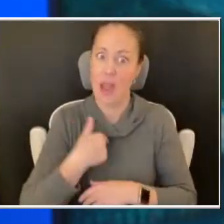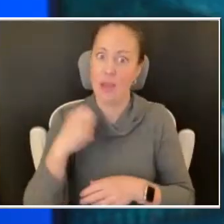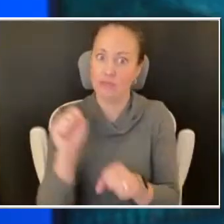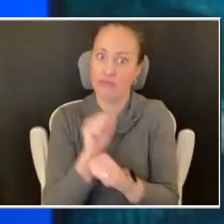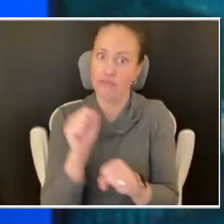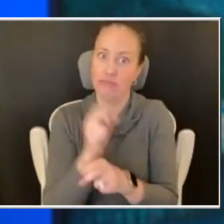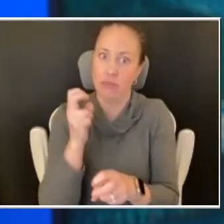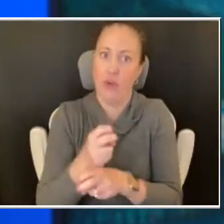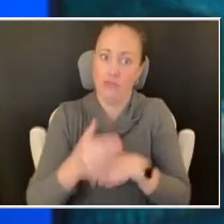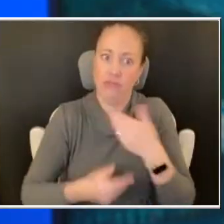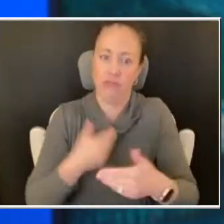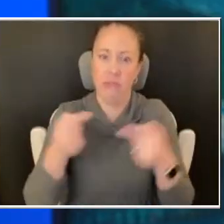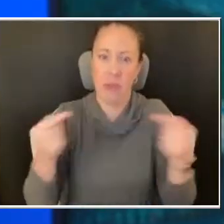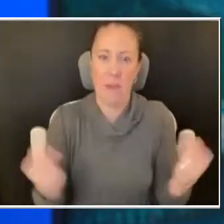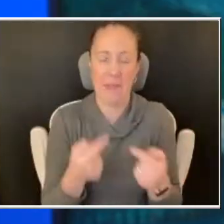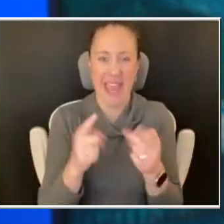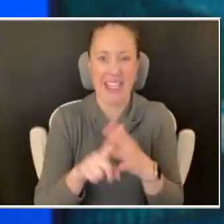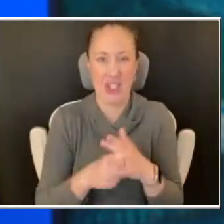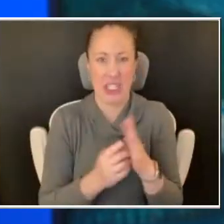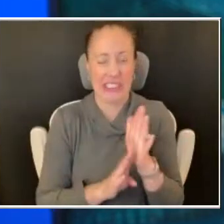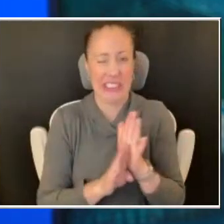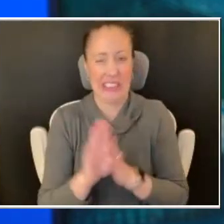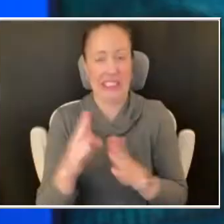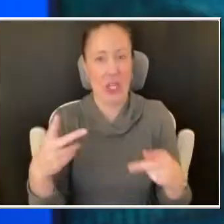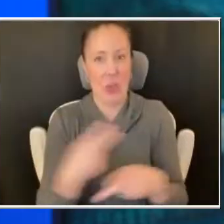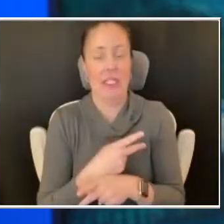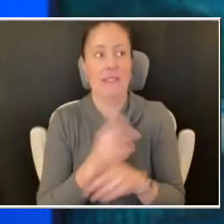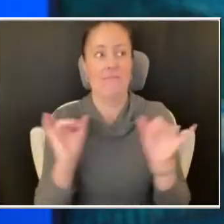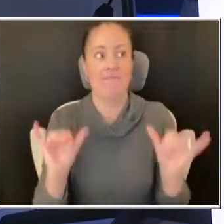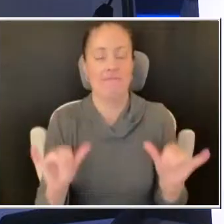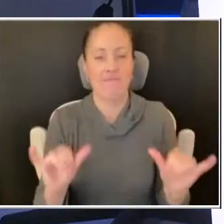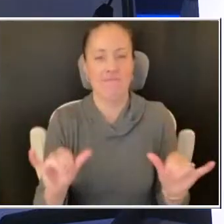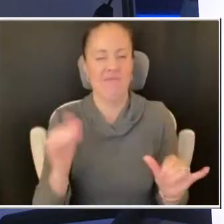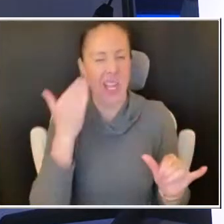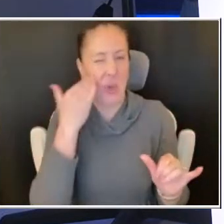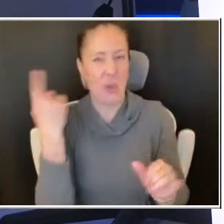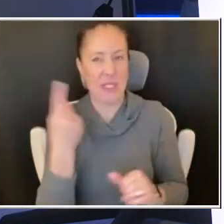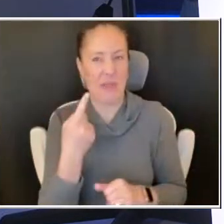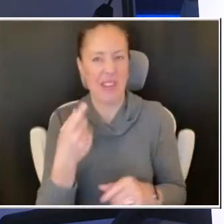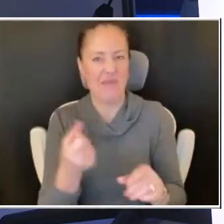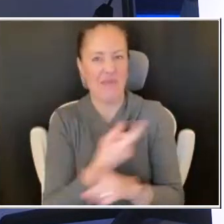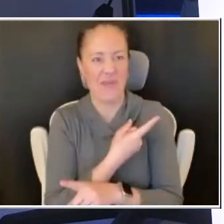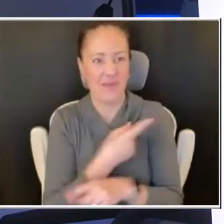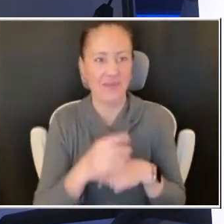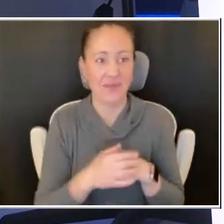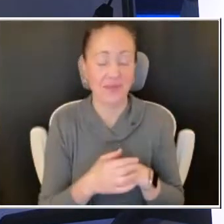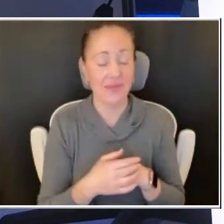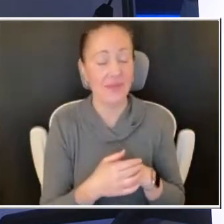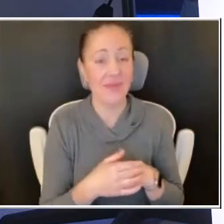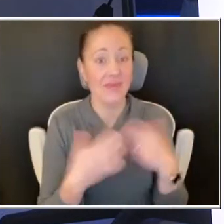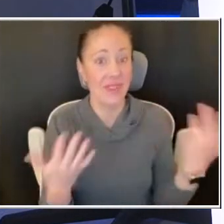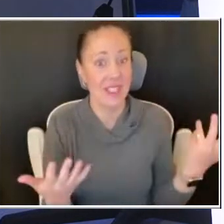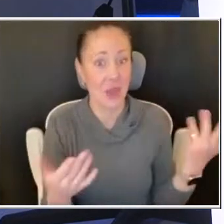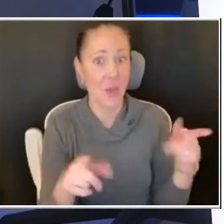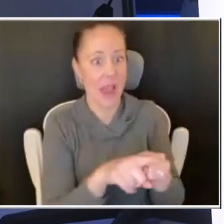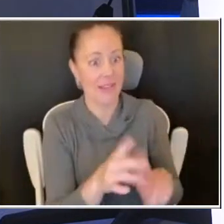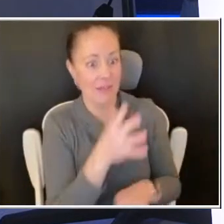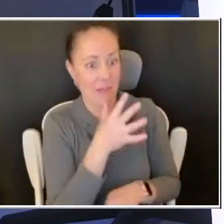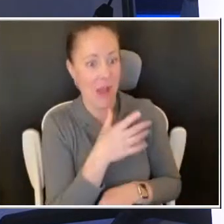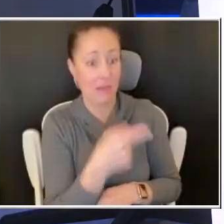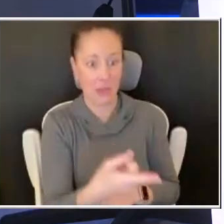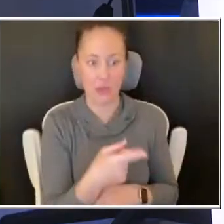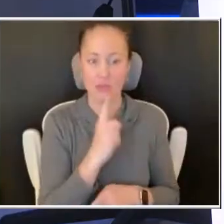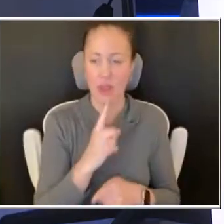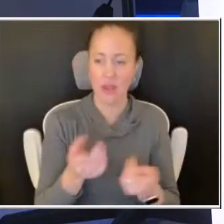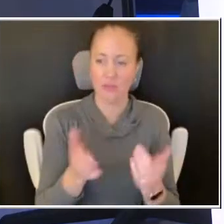pain started to ramp up, and so that's kind of when I knew, okay, something isn't right. So, Valinda, you're the mom. Are you asking a lot of questions? I mean, you're with your